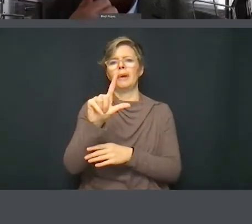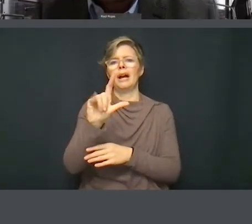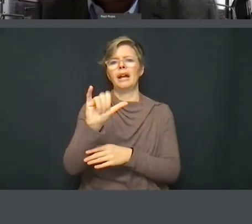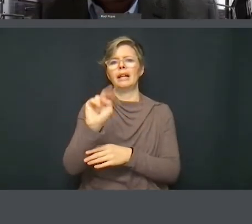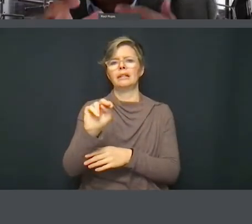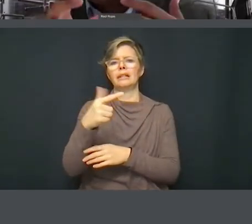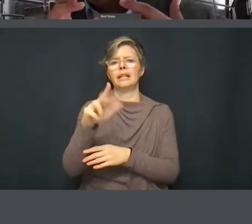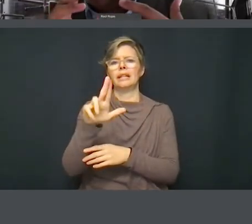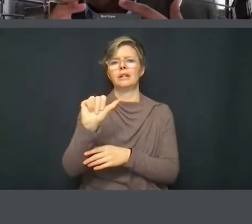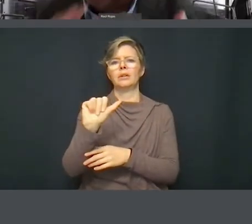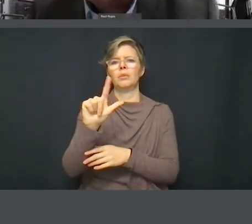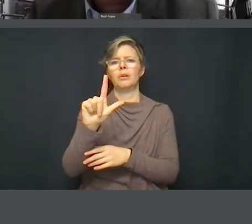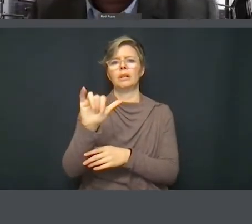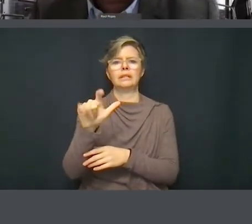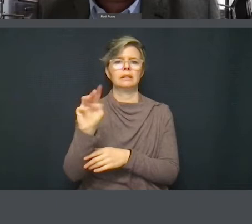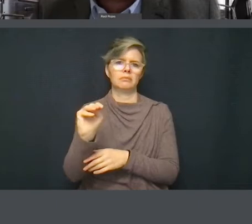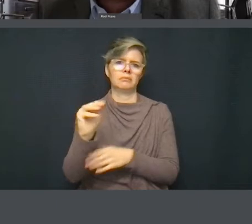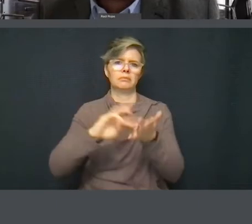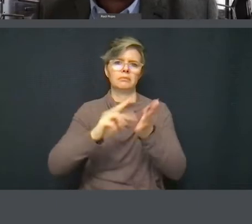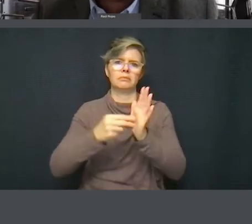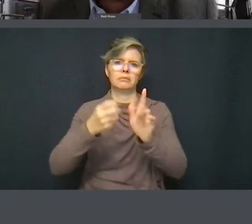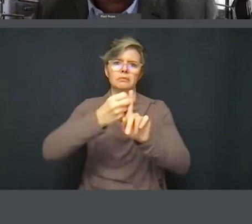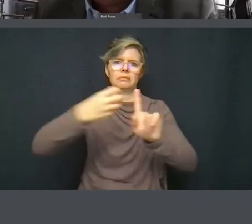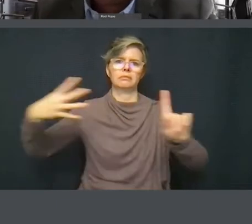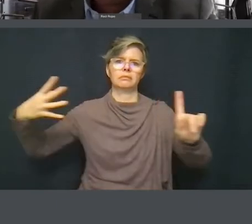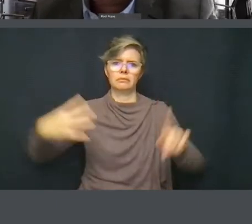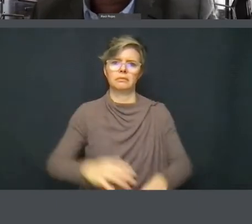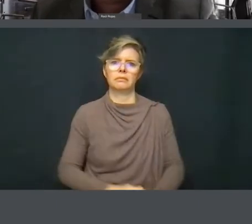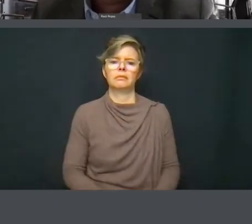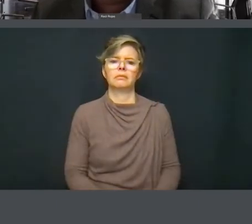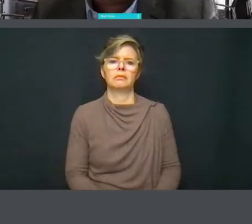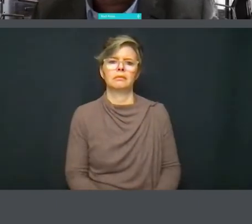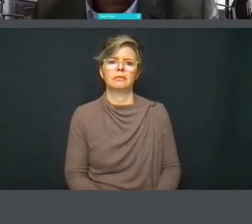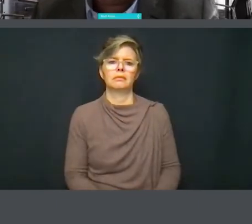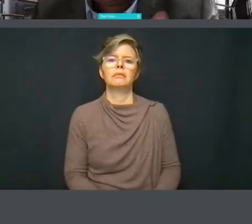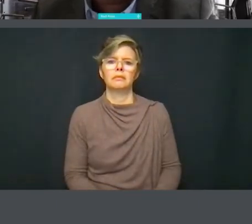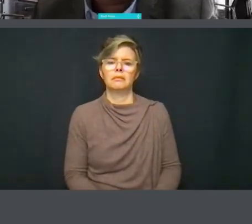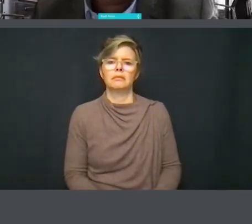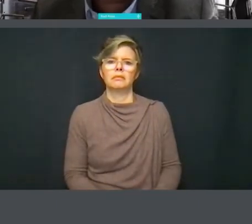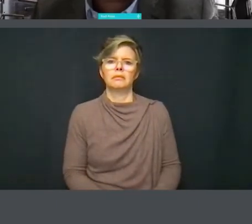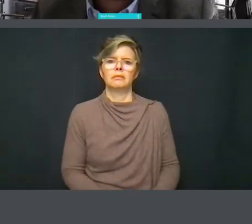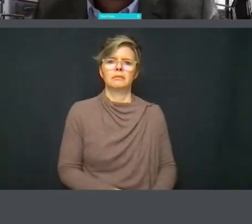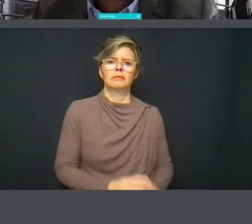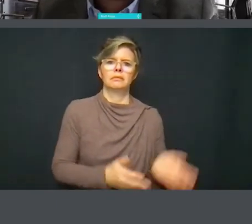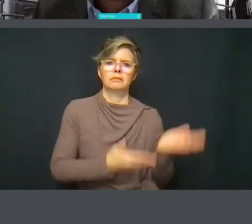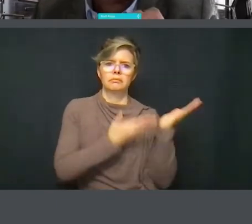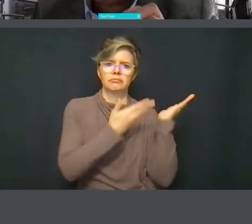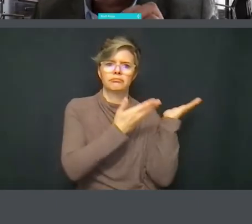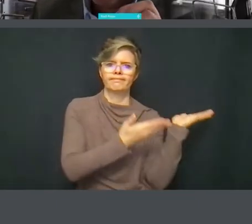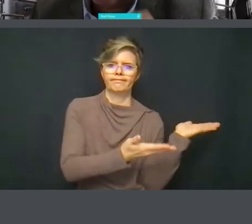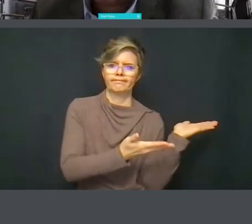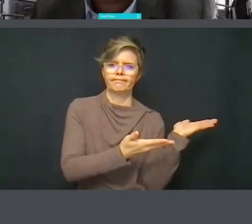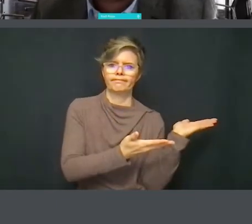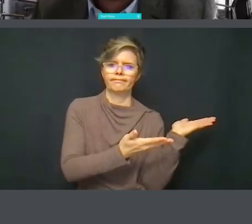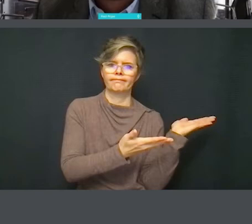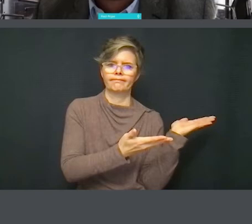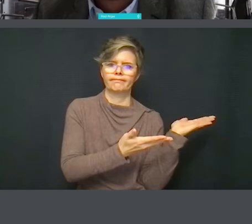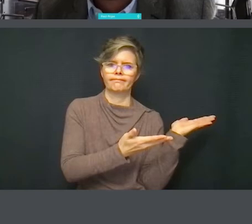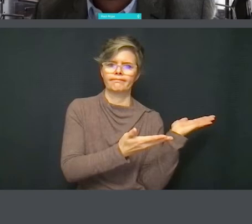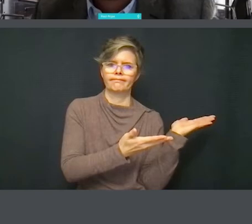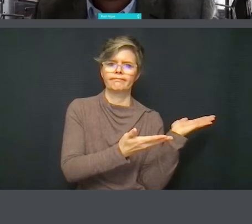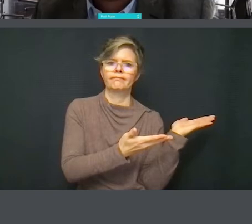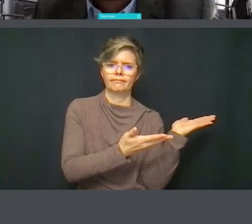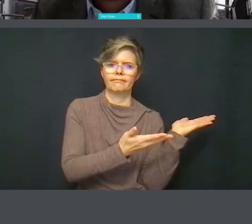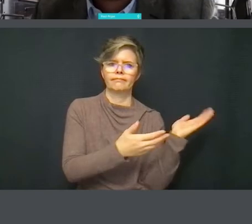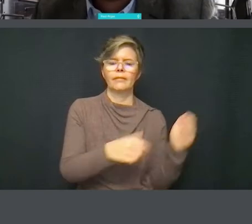being like either you're fully bilingual or not, I think this is a really nice definition. It's pretty old, but I think it's a great definition, right? Which is this, it's a very relative